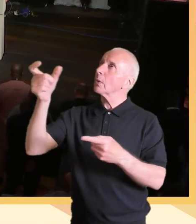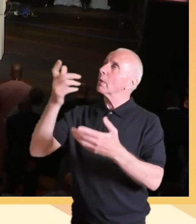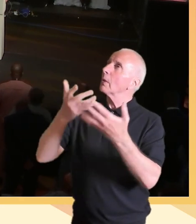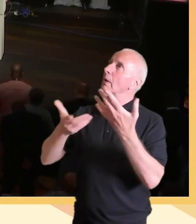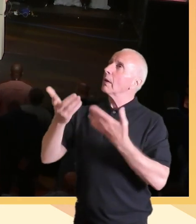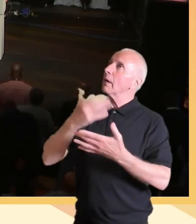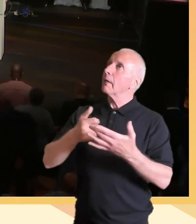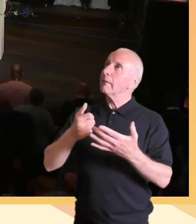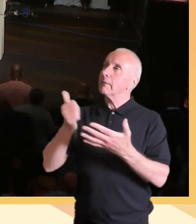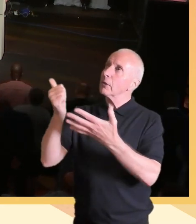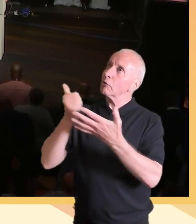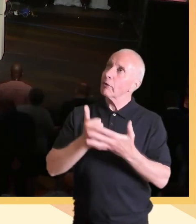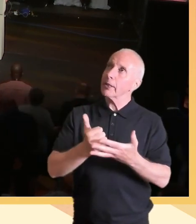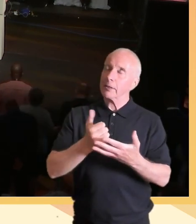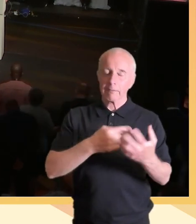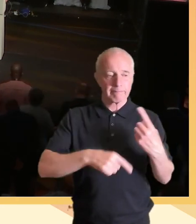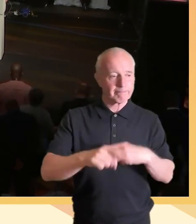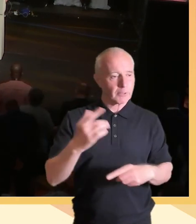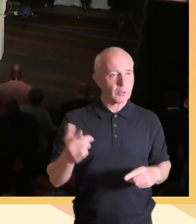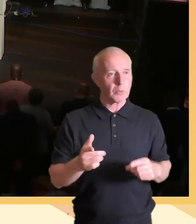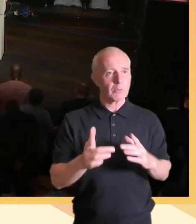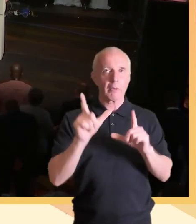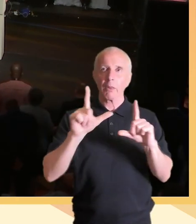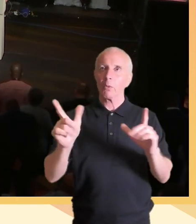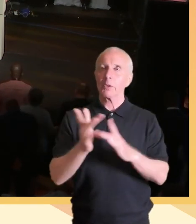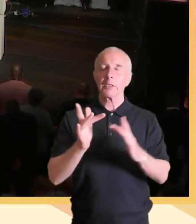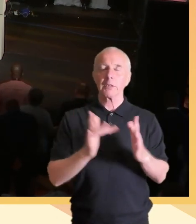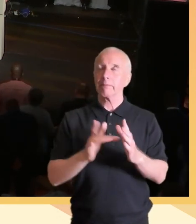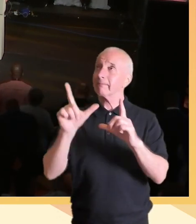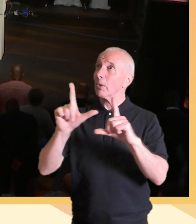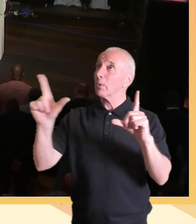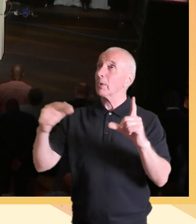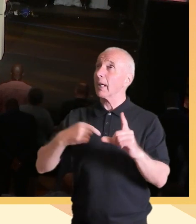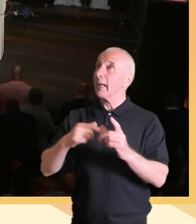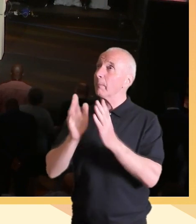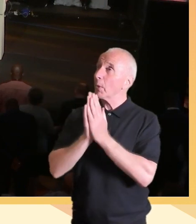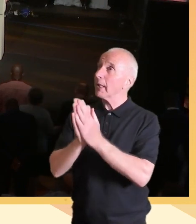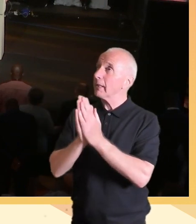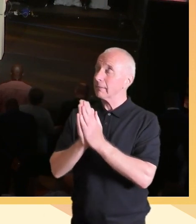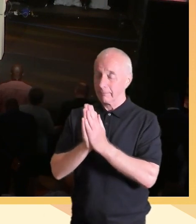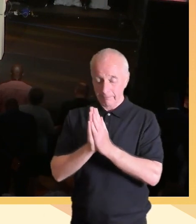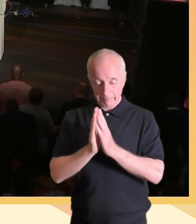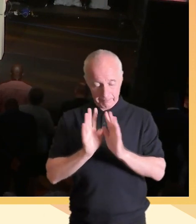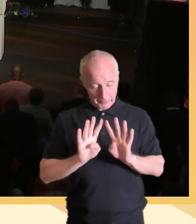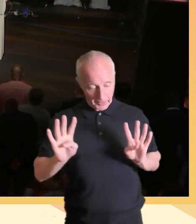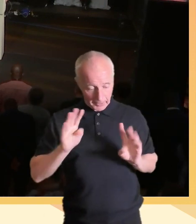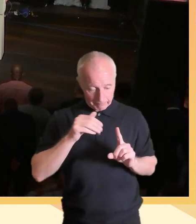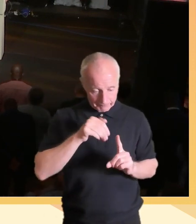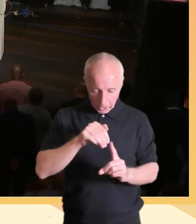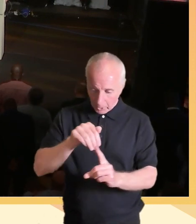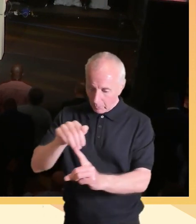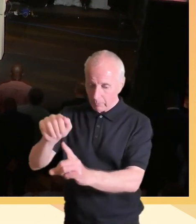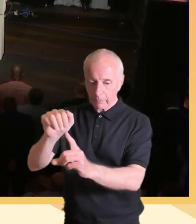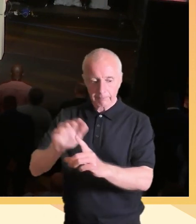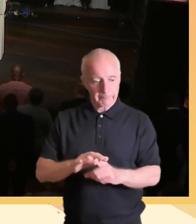will be living witnesses to you, Jesus. Lord, I pray that they would go, not to those who want them, but